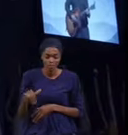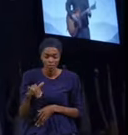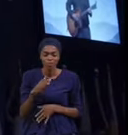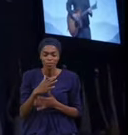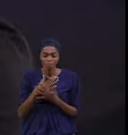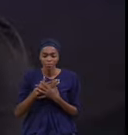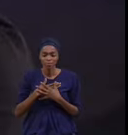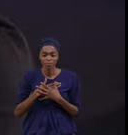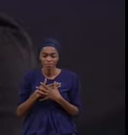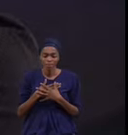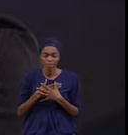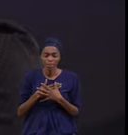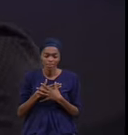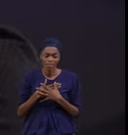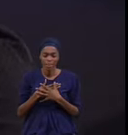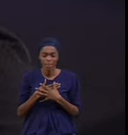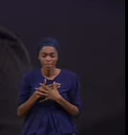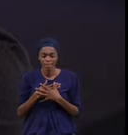forever